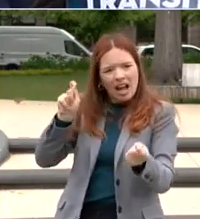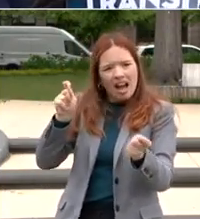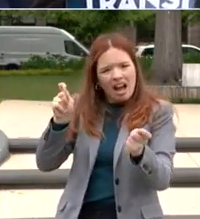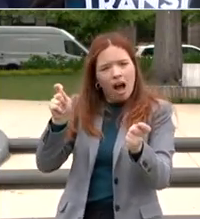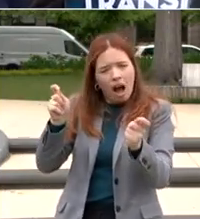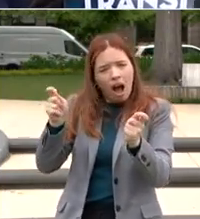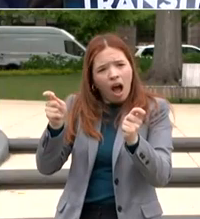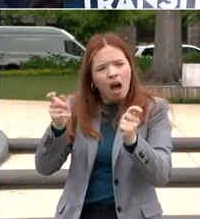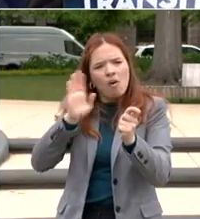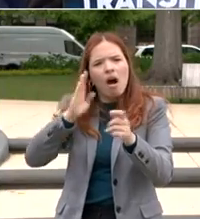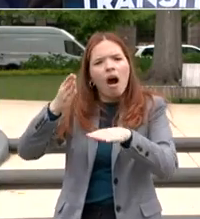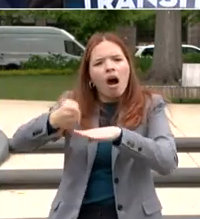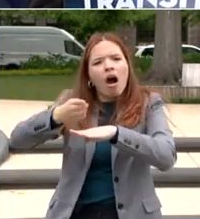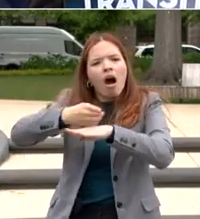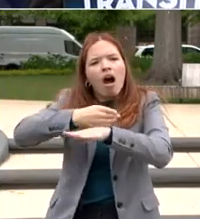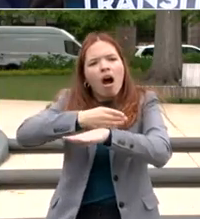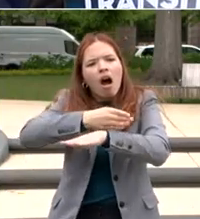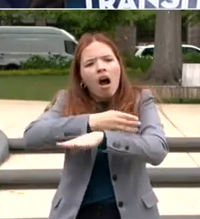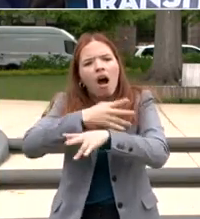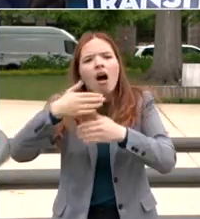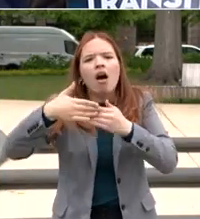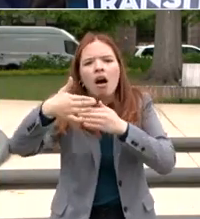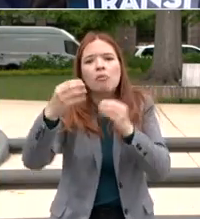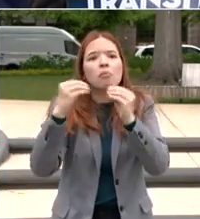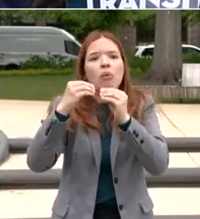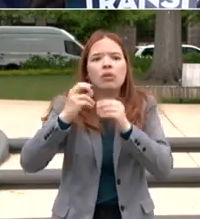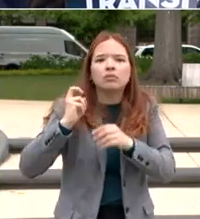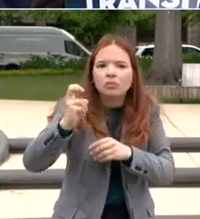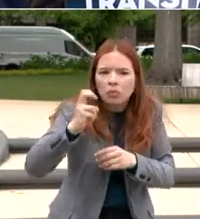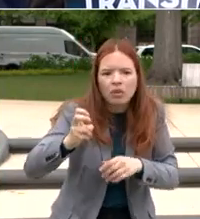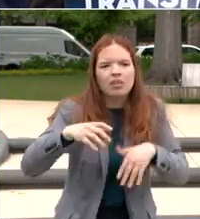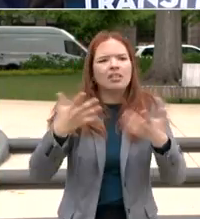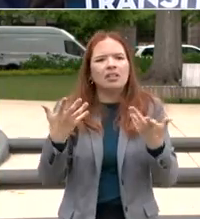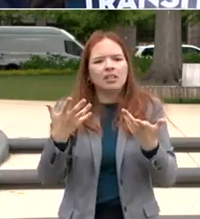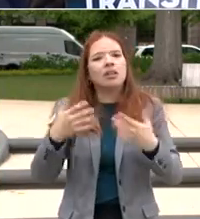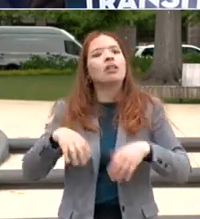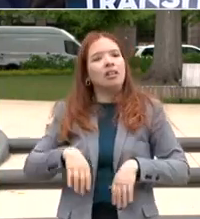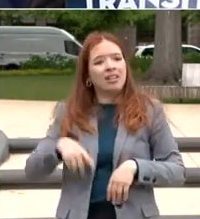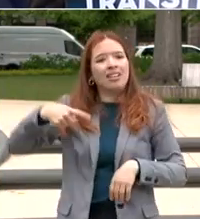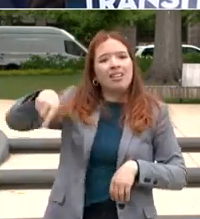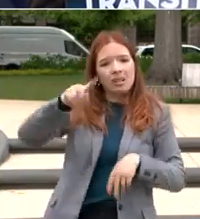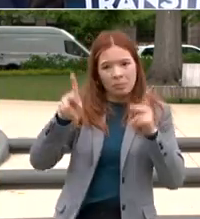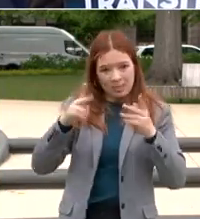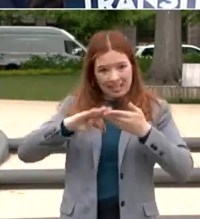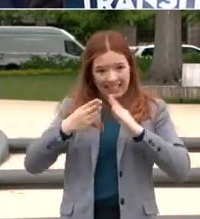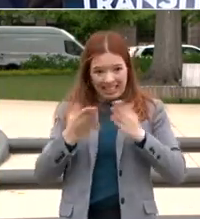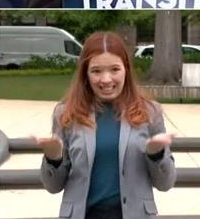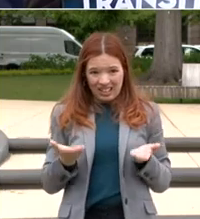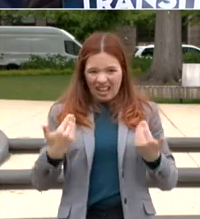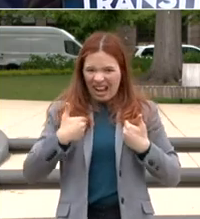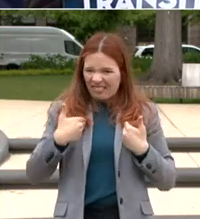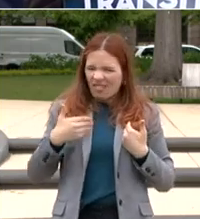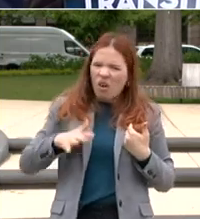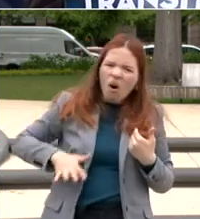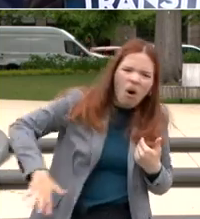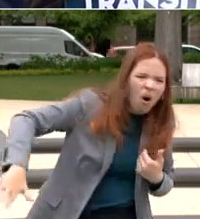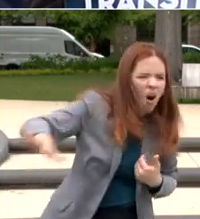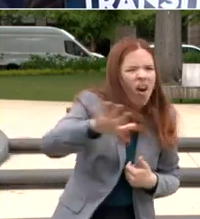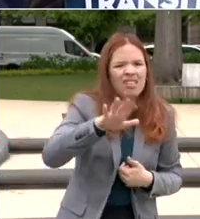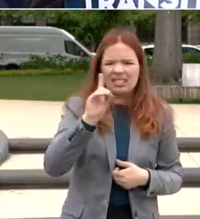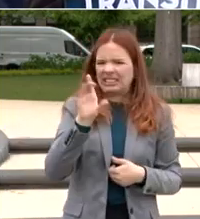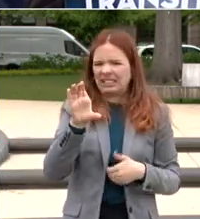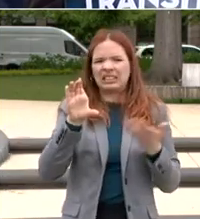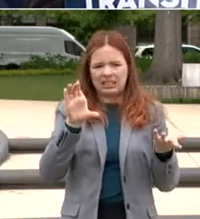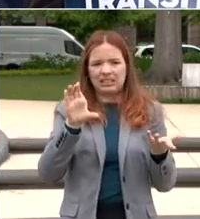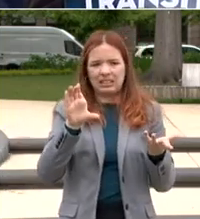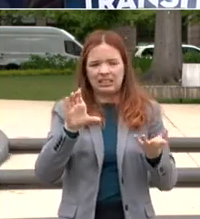network and transportation infrastructure through the core of downtown and beyond. It will also create a dedicated